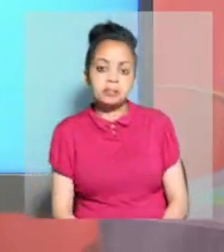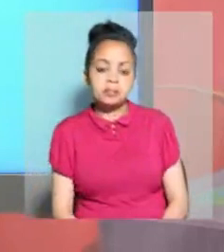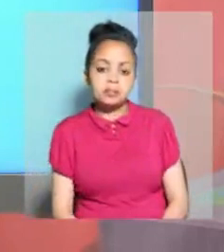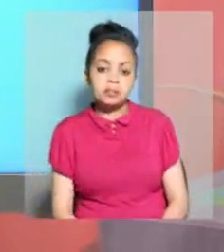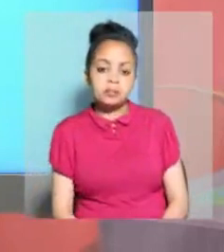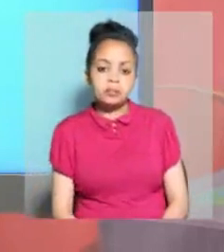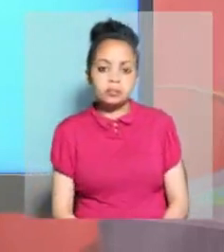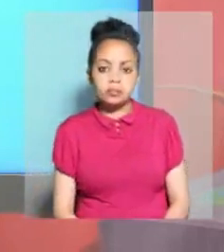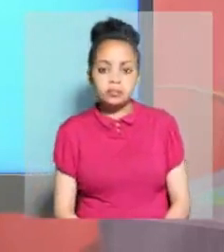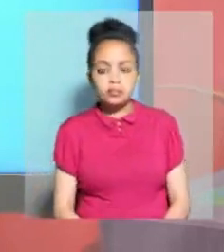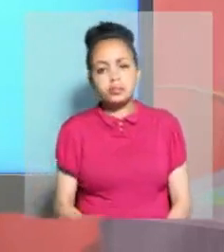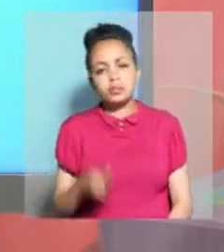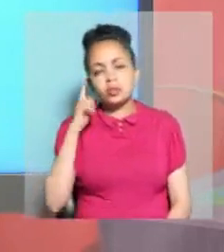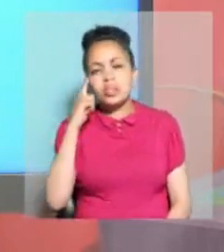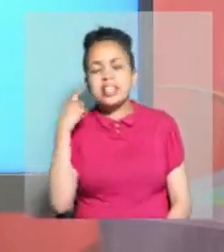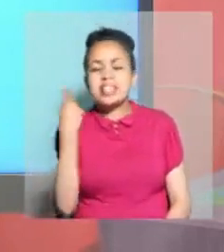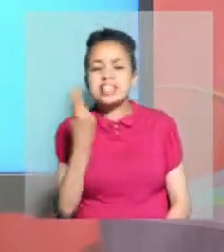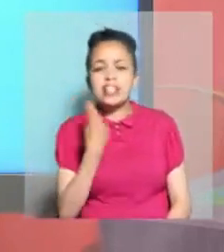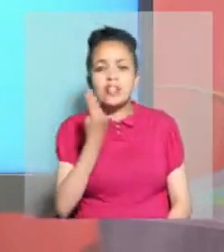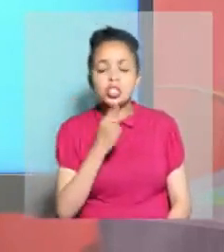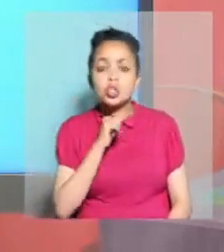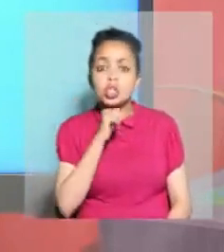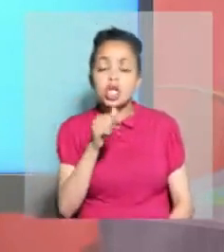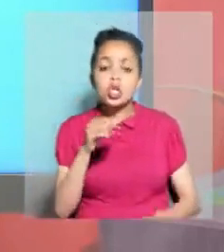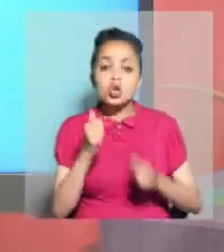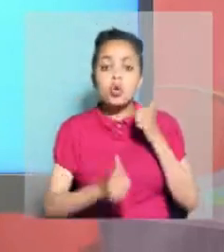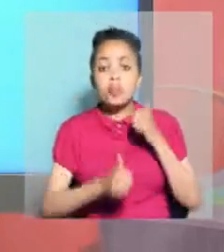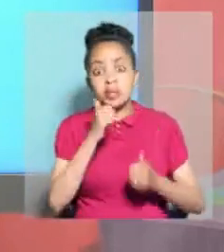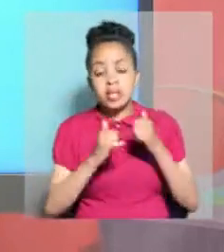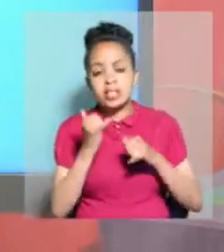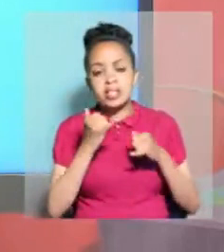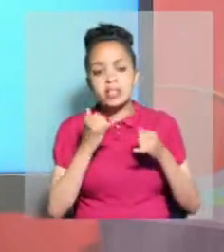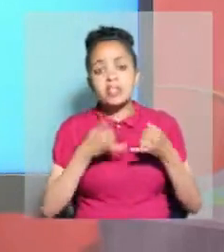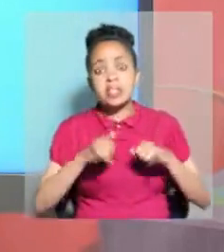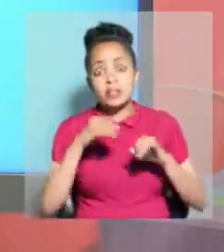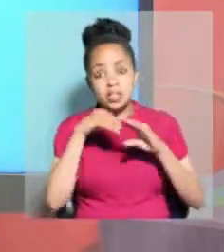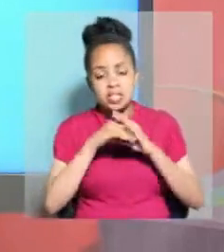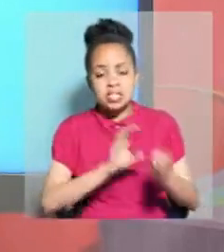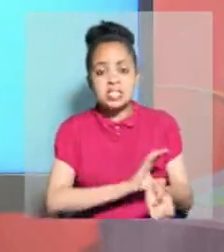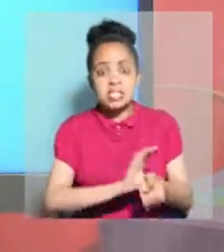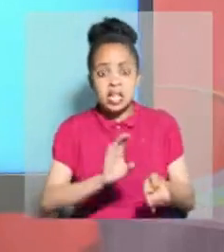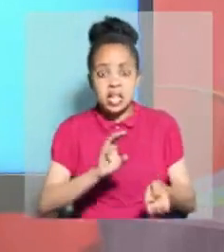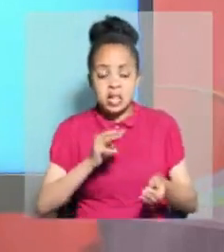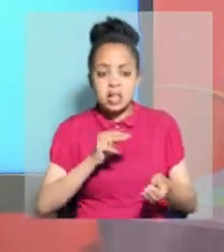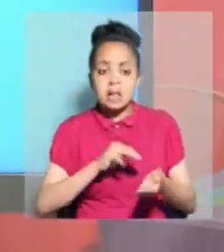Student, do you think the advantage of non-competitive inhibitor in cell metabolic system?